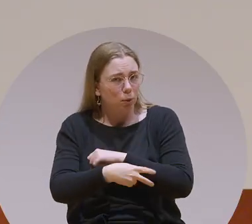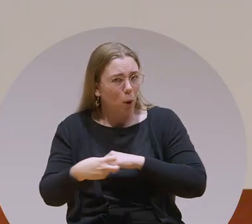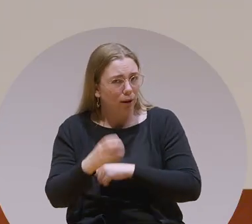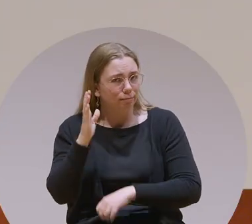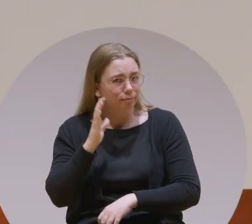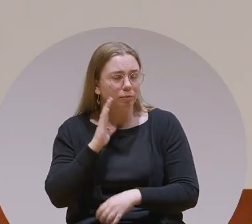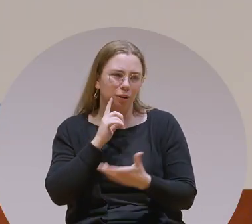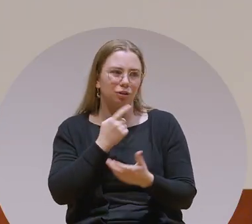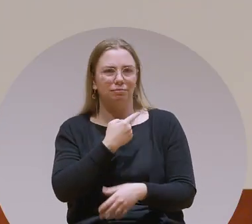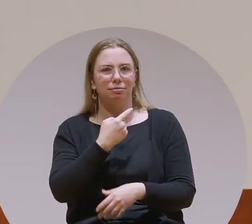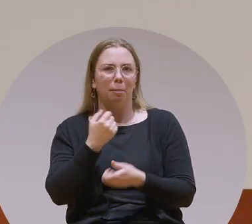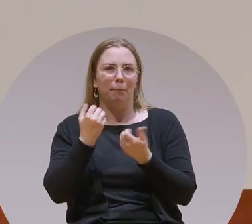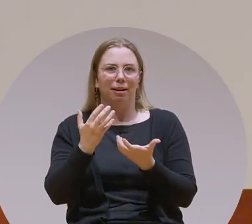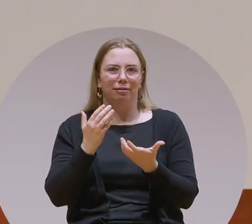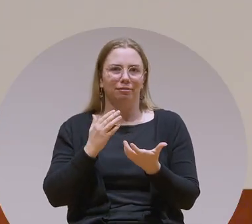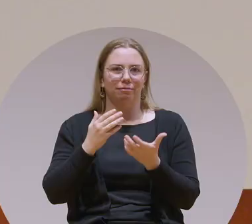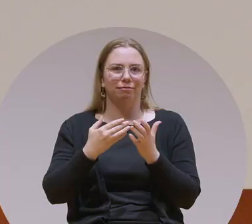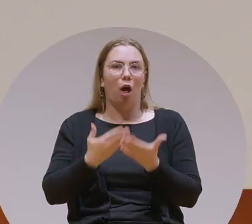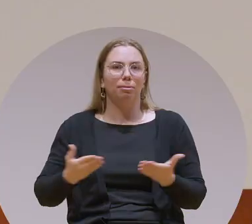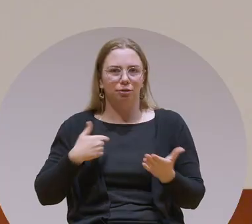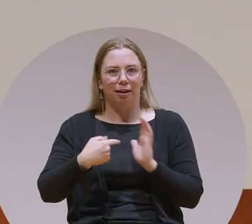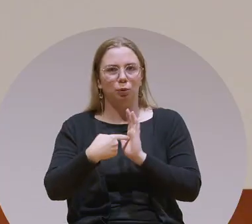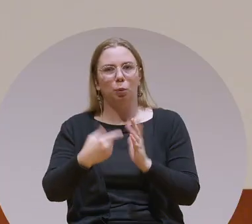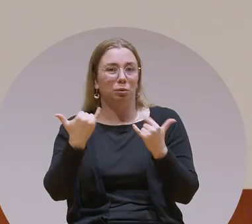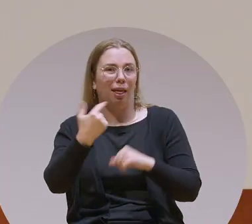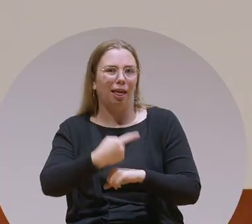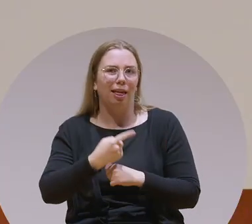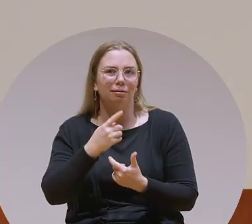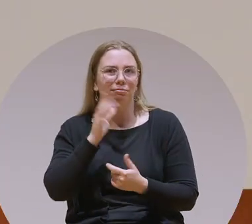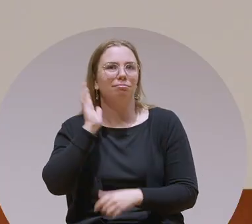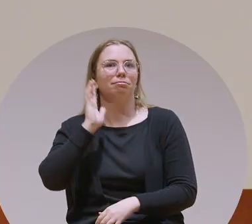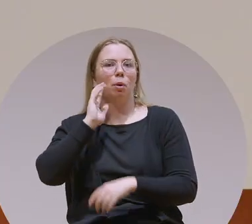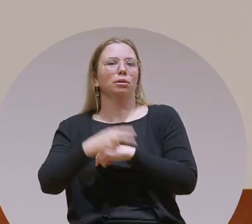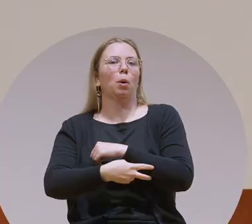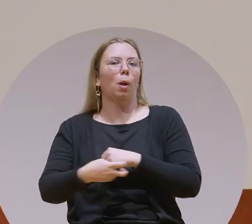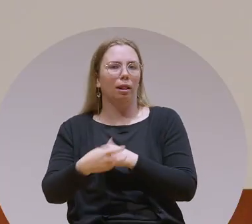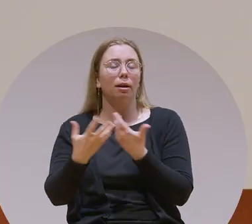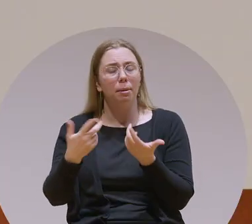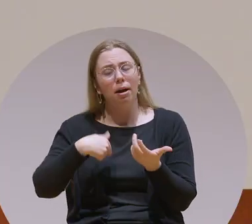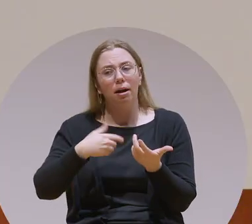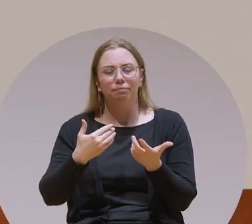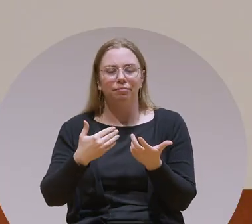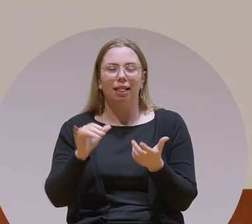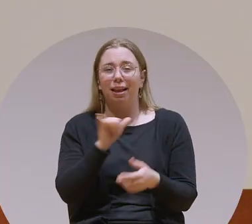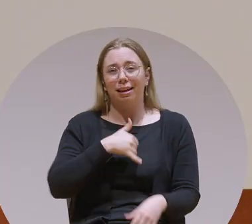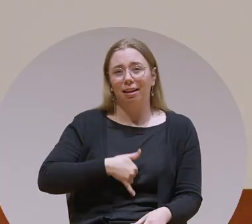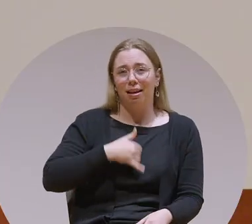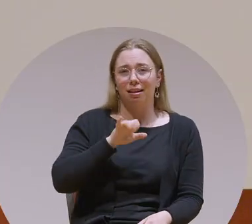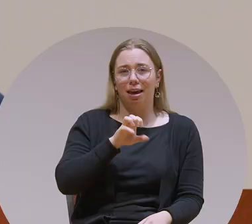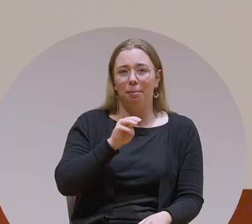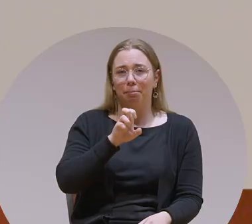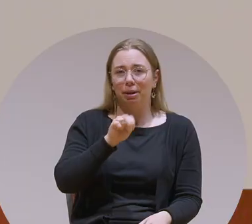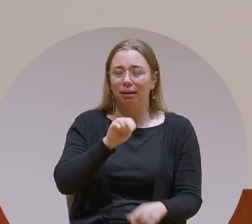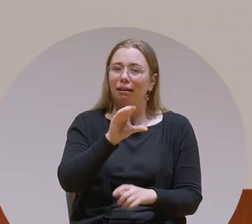which was the case with many of these objects that I showed to you. Although we are very cautious, and as I explained with the Yemeni case, we work with the State Department